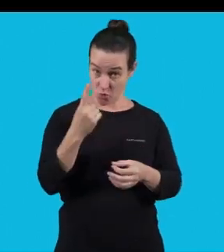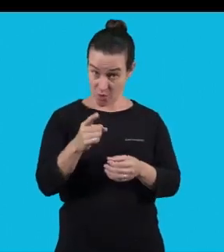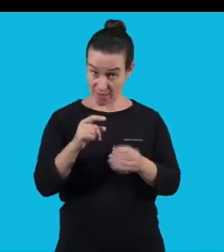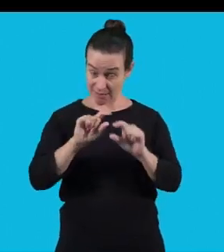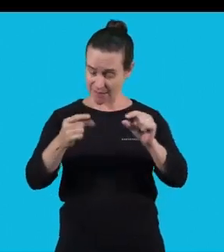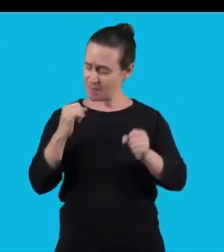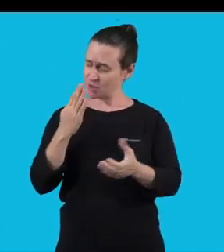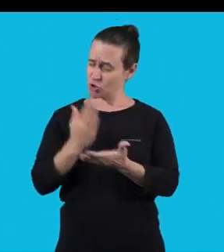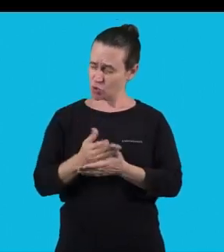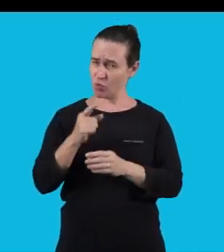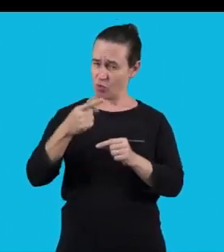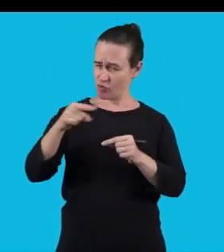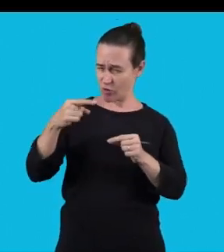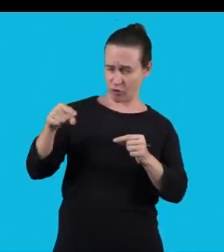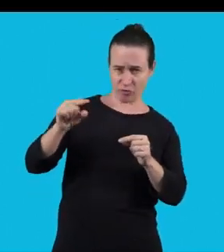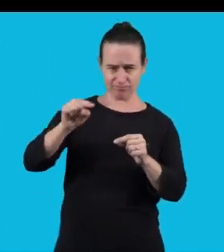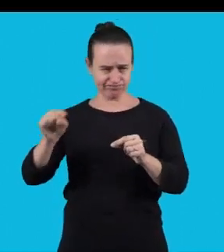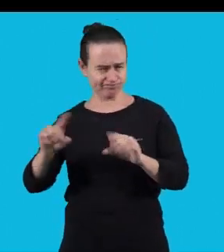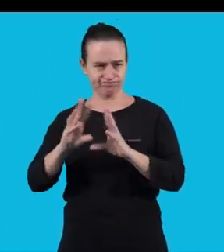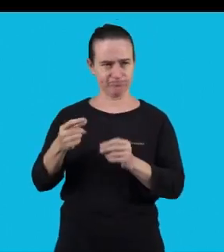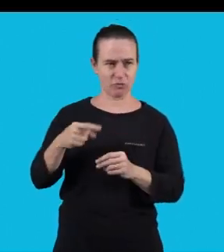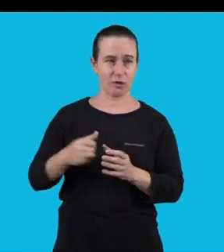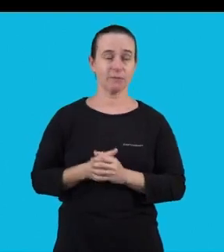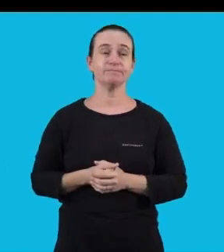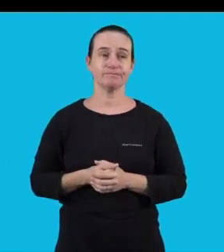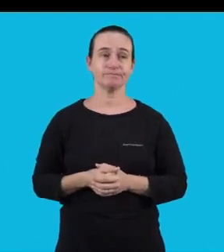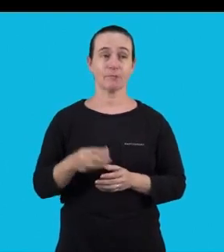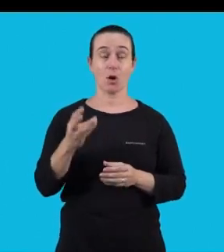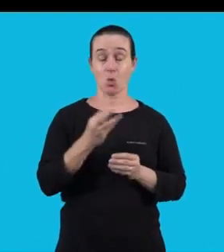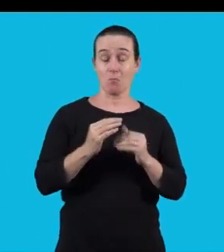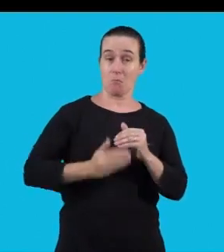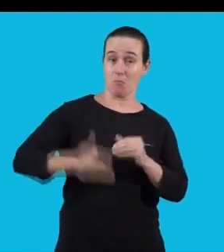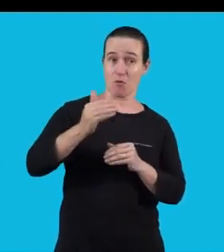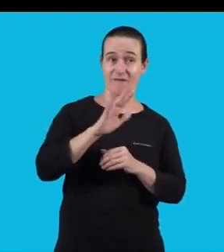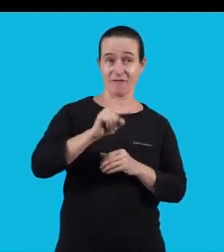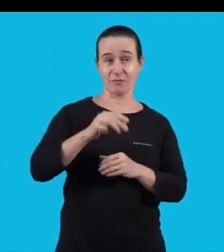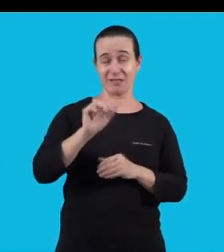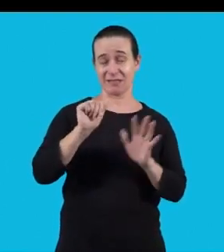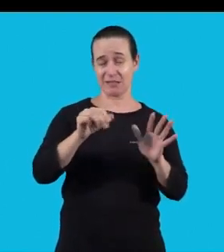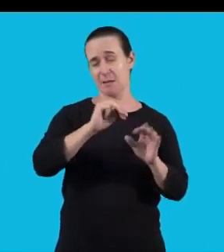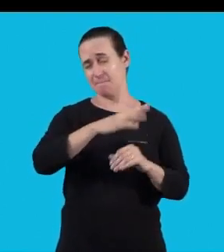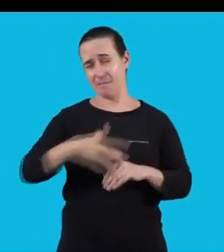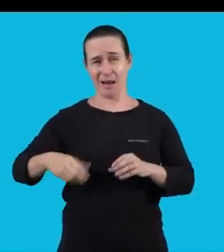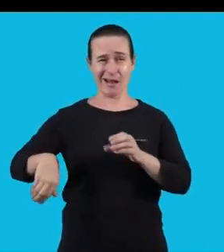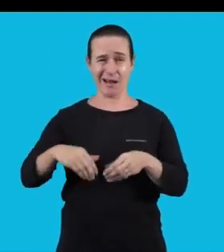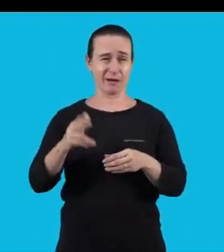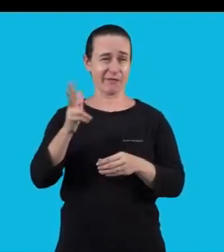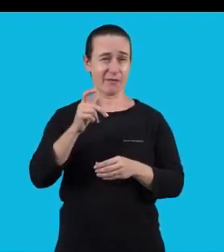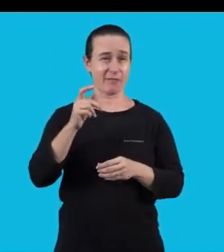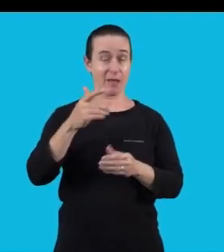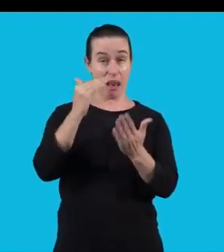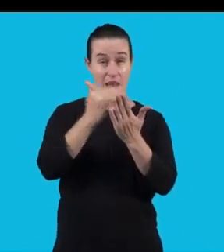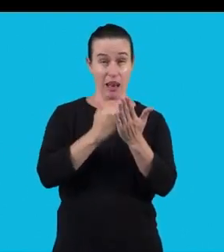So let's look at the answer. 5.9, with over 5.6 million active listings